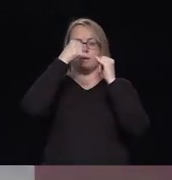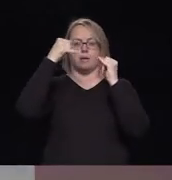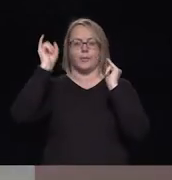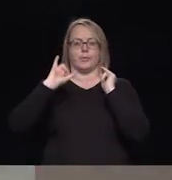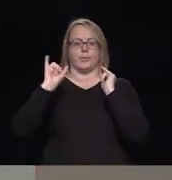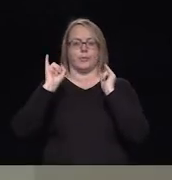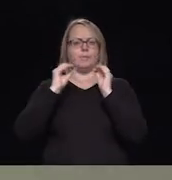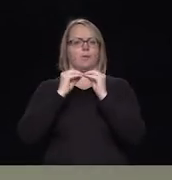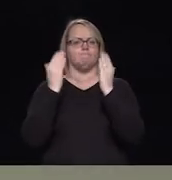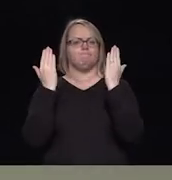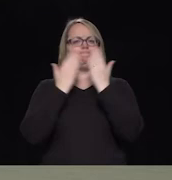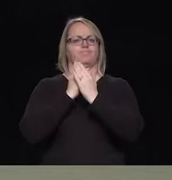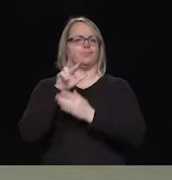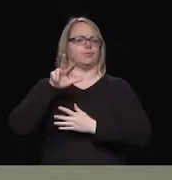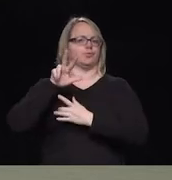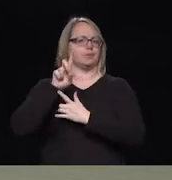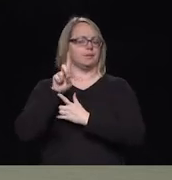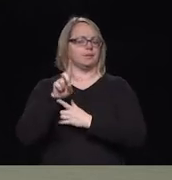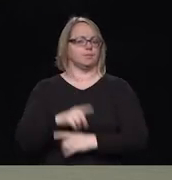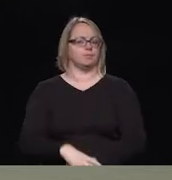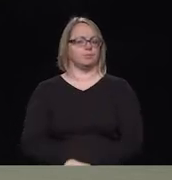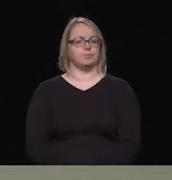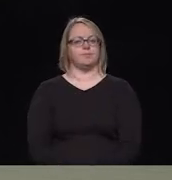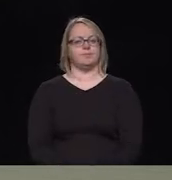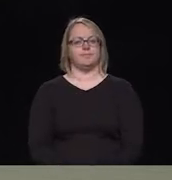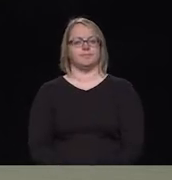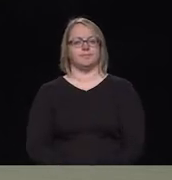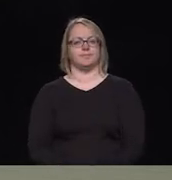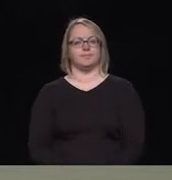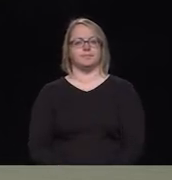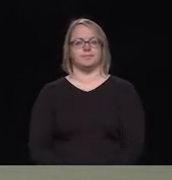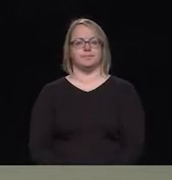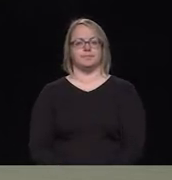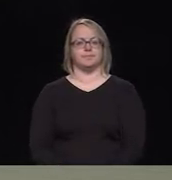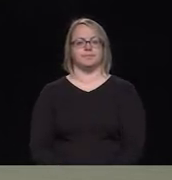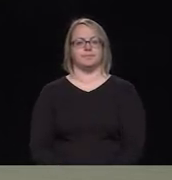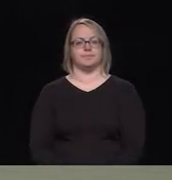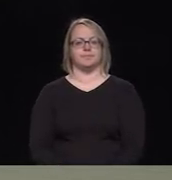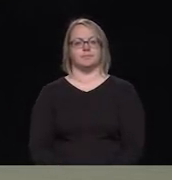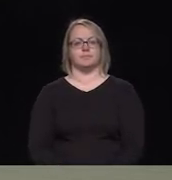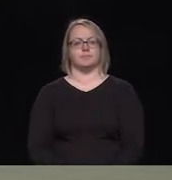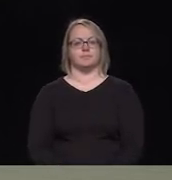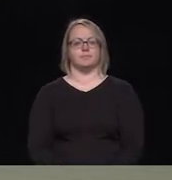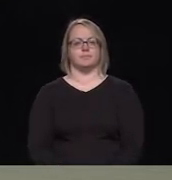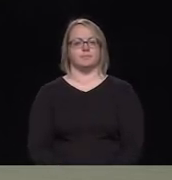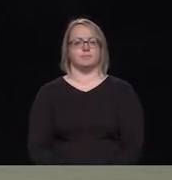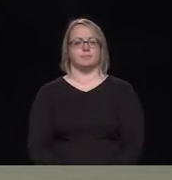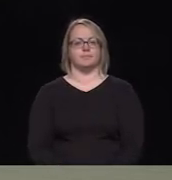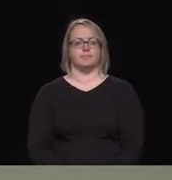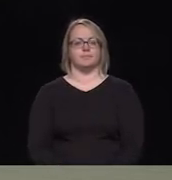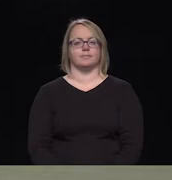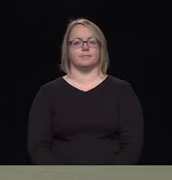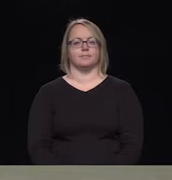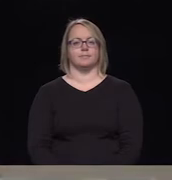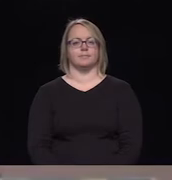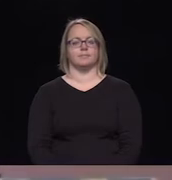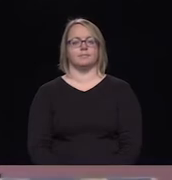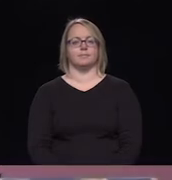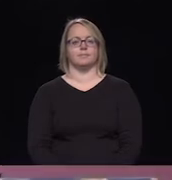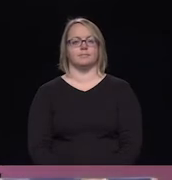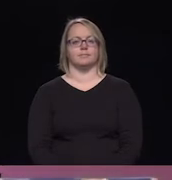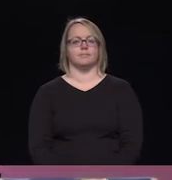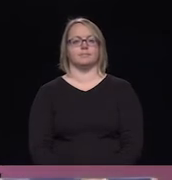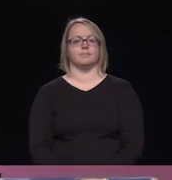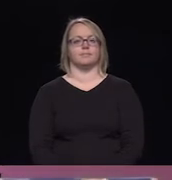Now when I use the baby brush, it's a little bit wobbly for me. So I'm going to go ahead and switch to the brother for the last